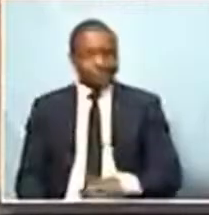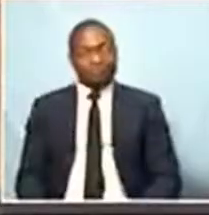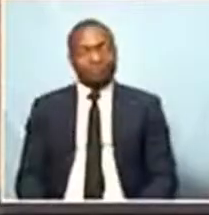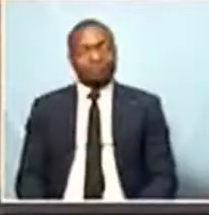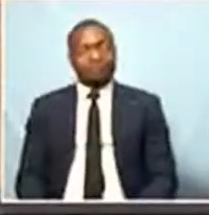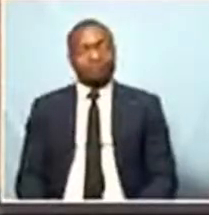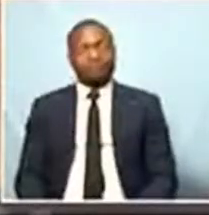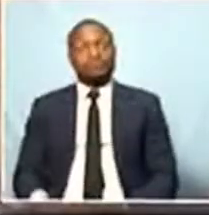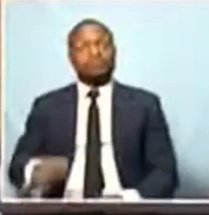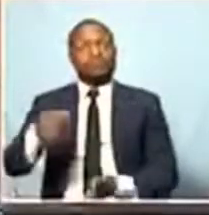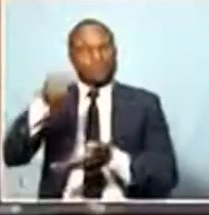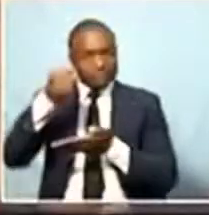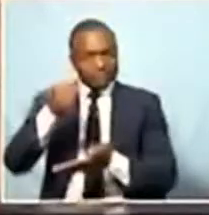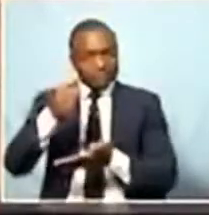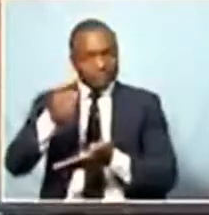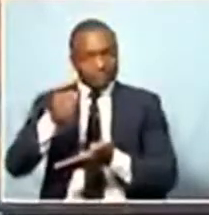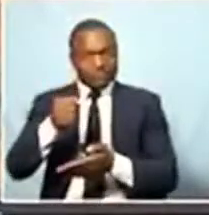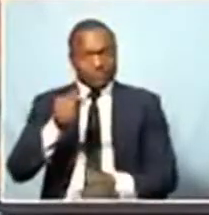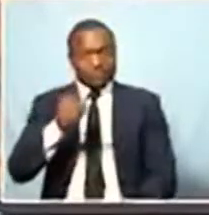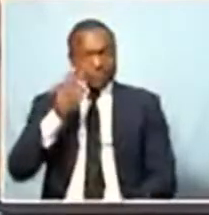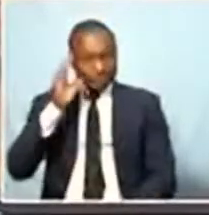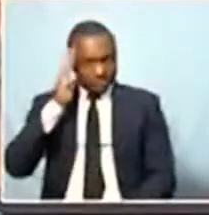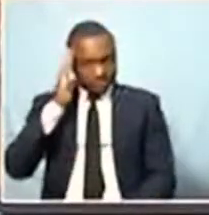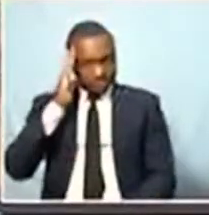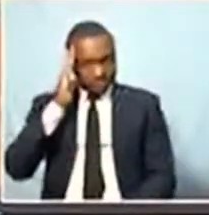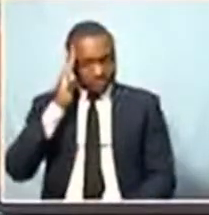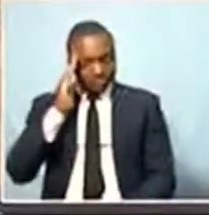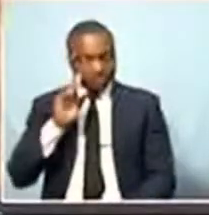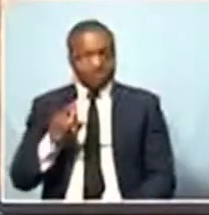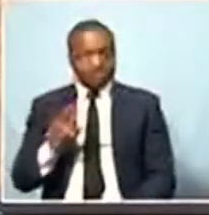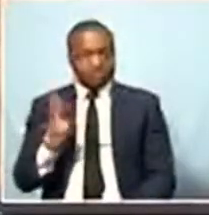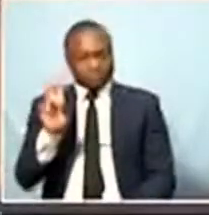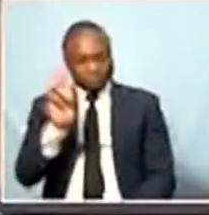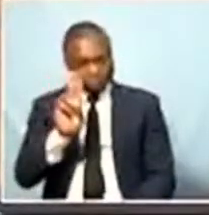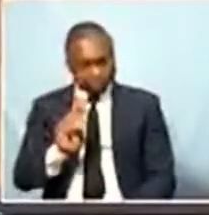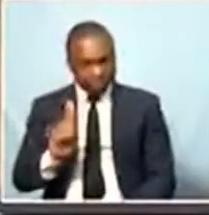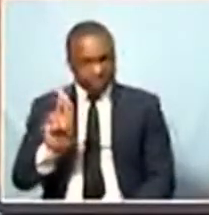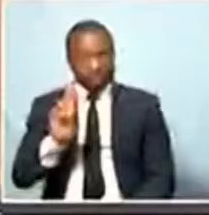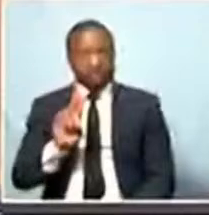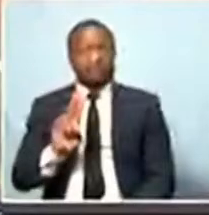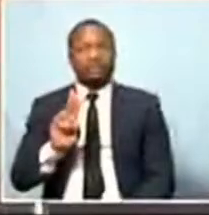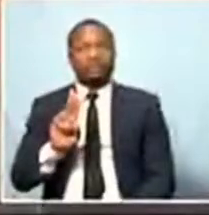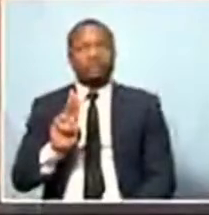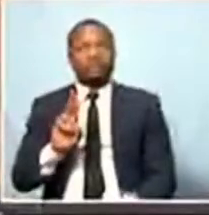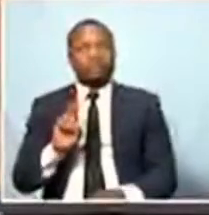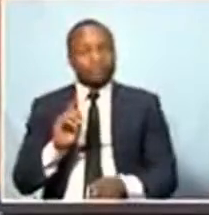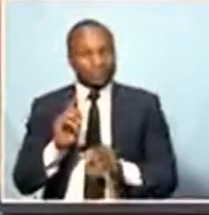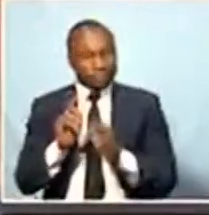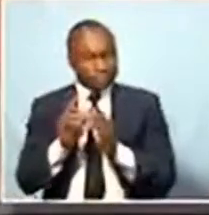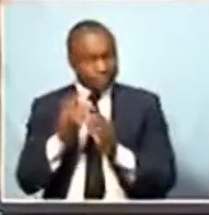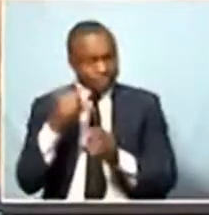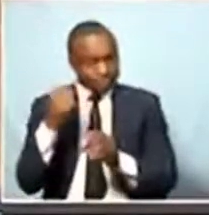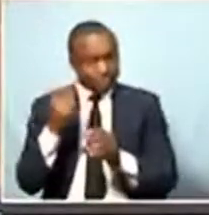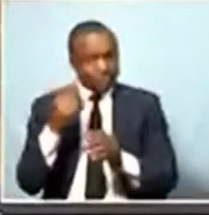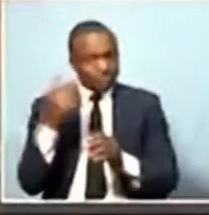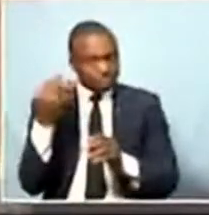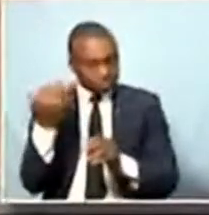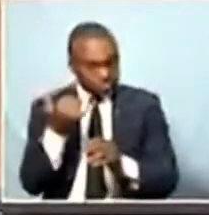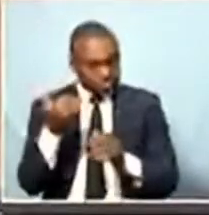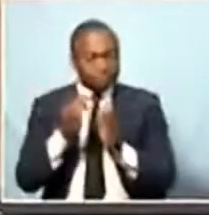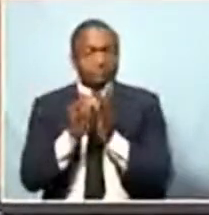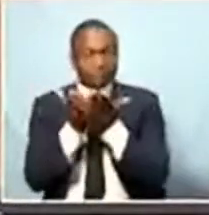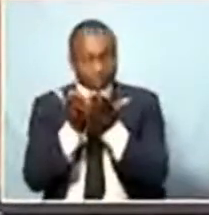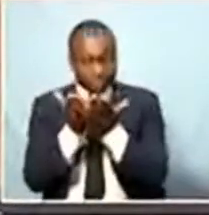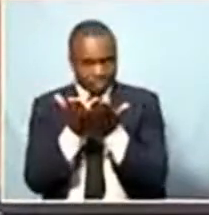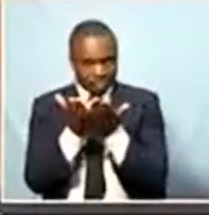For the budget analysis, you're on firm ground using the tools, the Yellow Book, and what you got. You're on firm ground